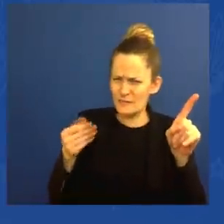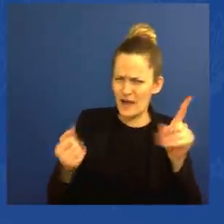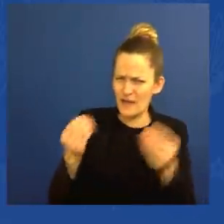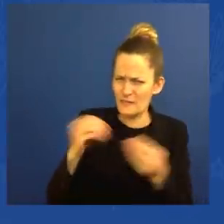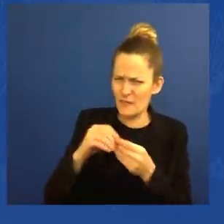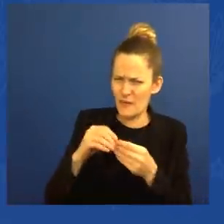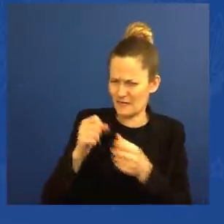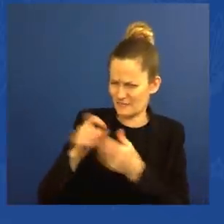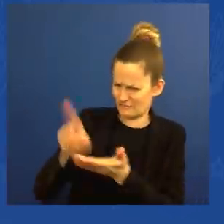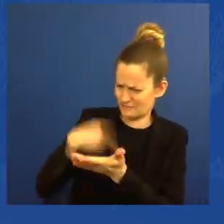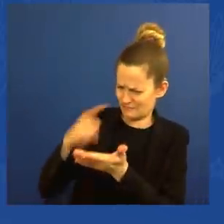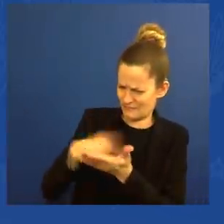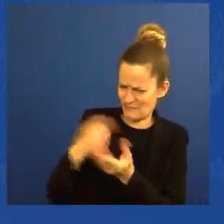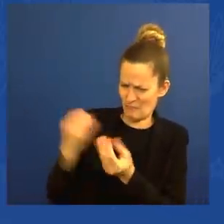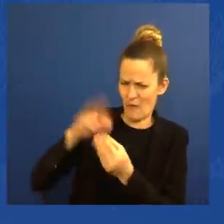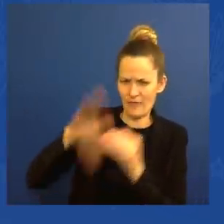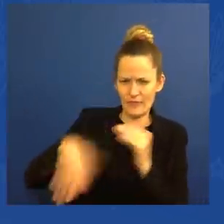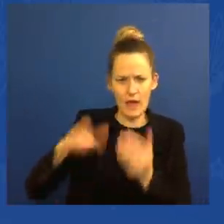Well, folks,